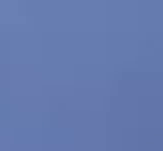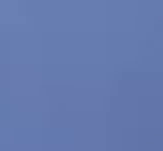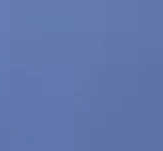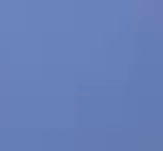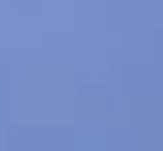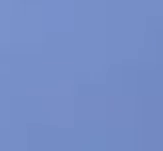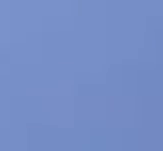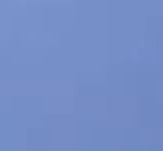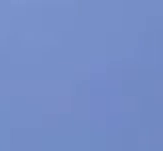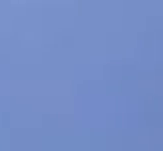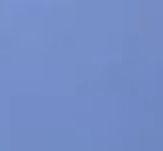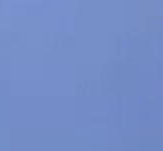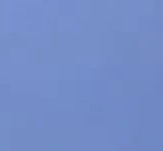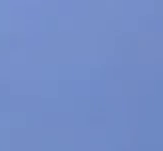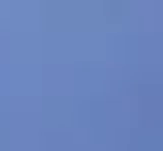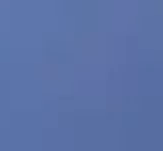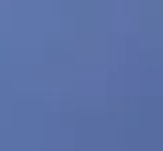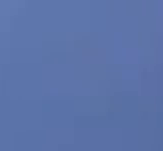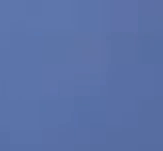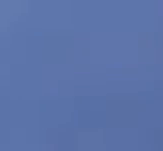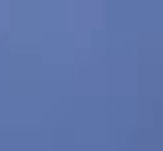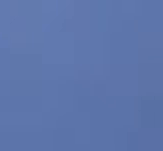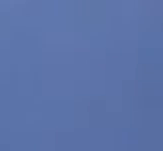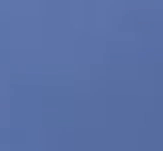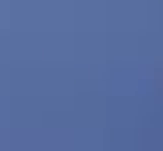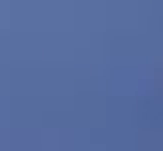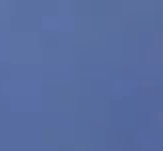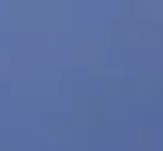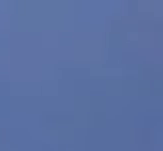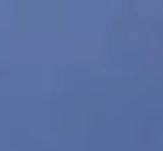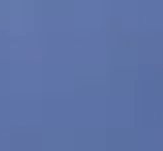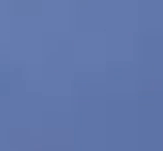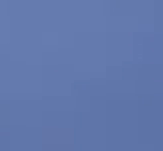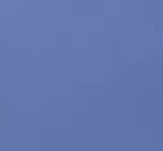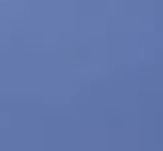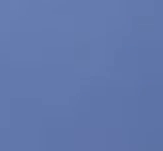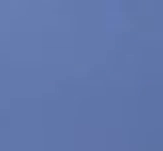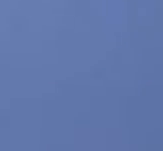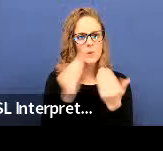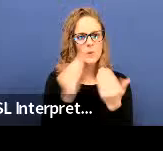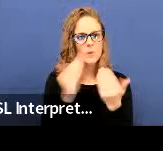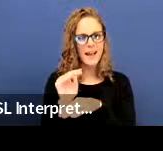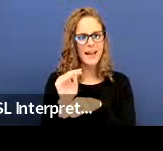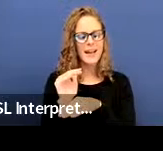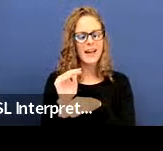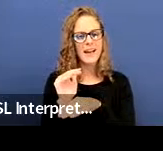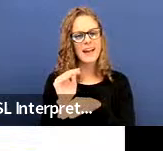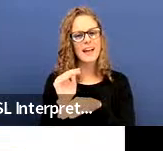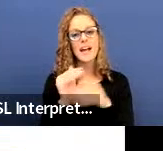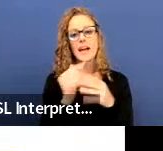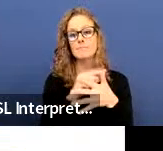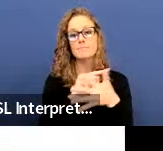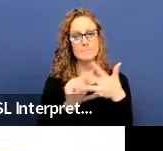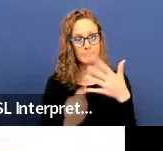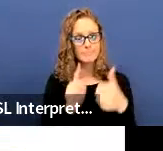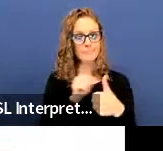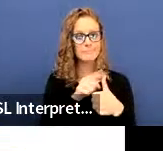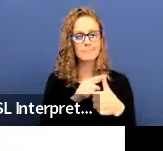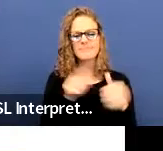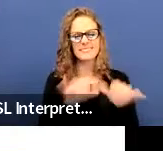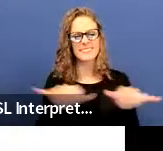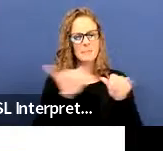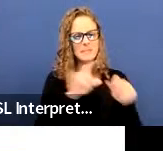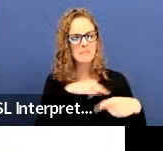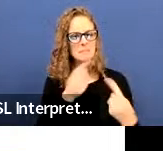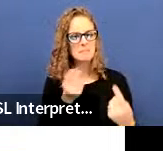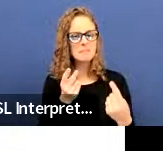Let's take a second to look over the agenda. What we have planned for tonight, of course, is we're going to do, as always, our regular